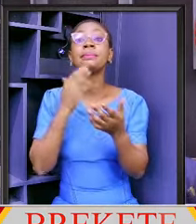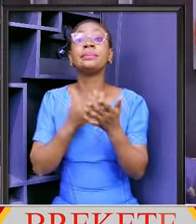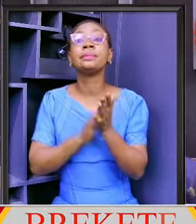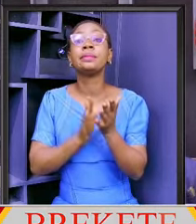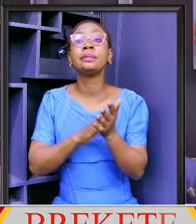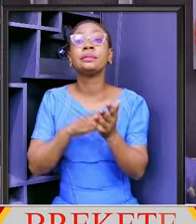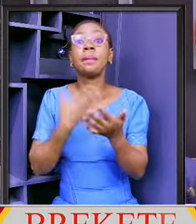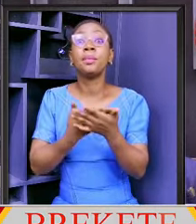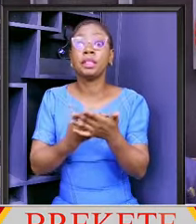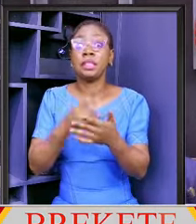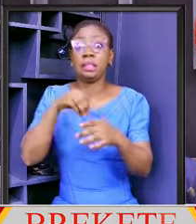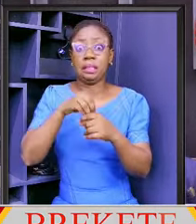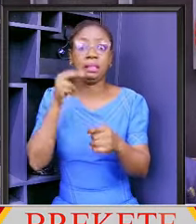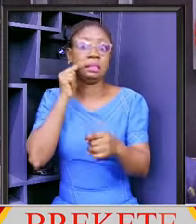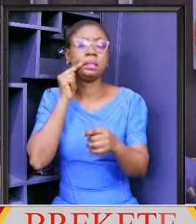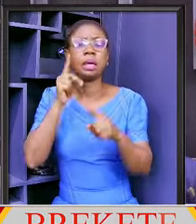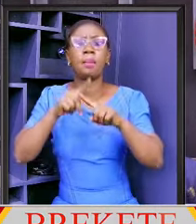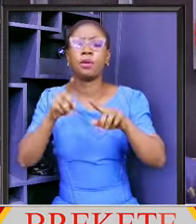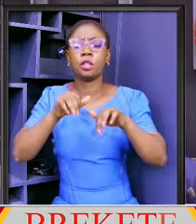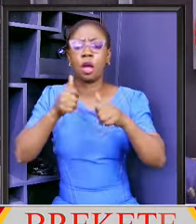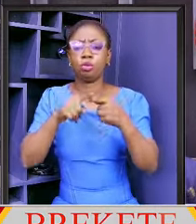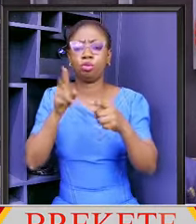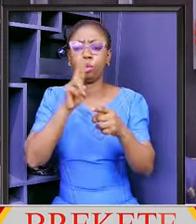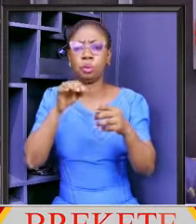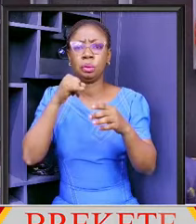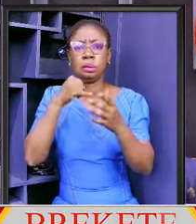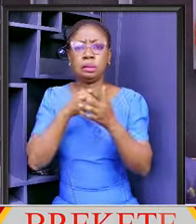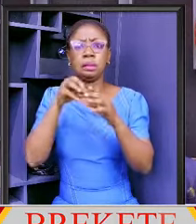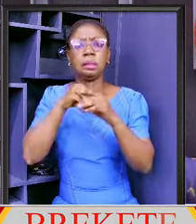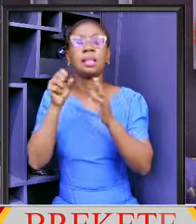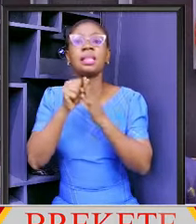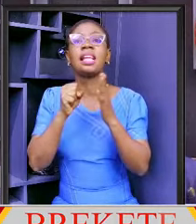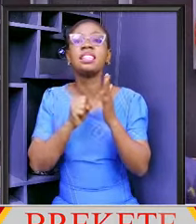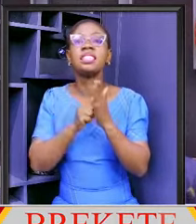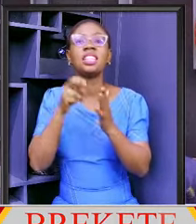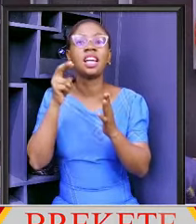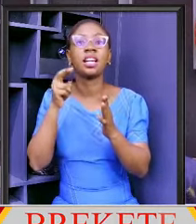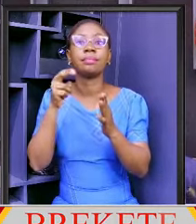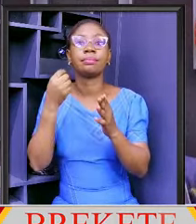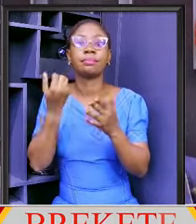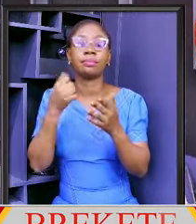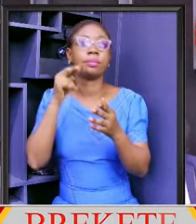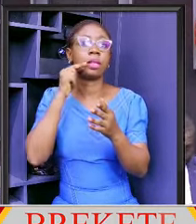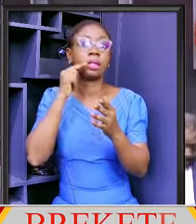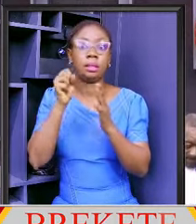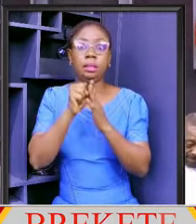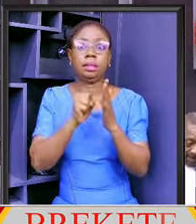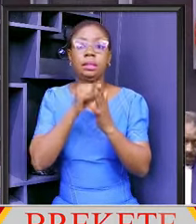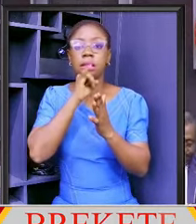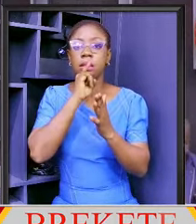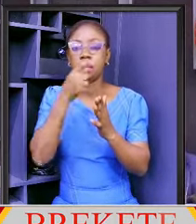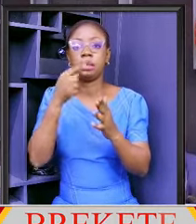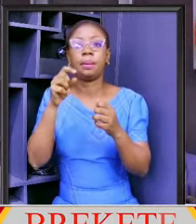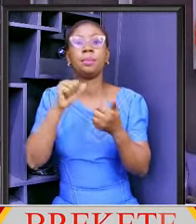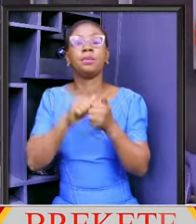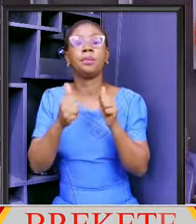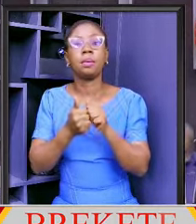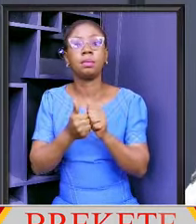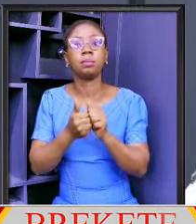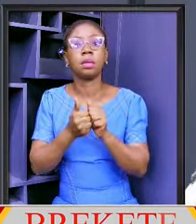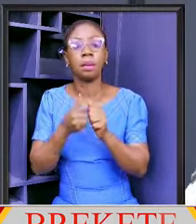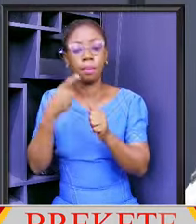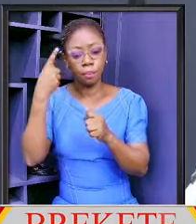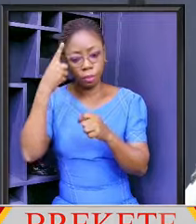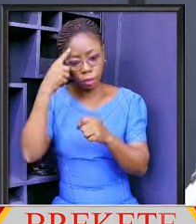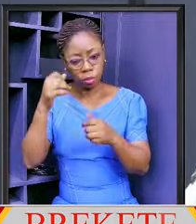for Nigeria, to Nigerian state, now be the problem. As the money they come, some people will be in charge, they go they thief them. Why?